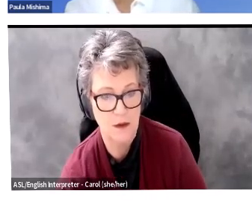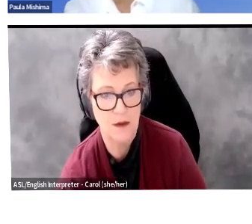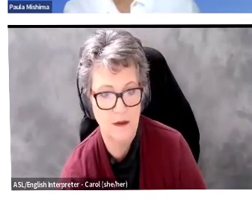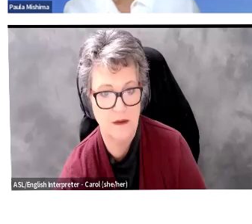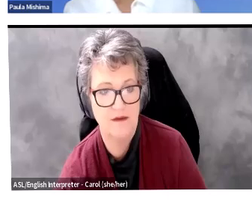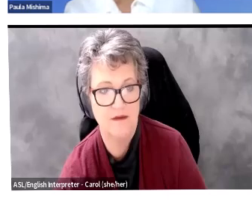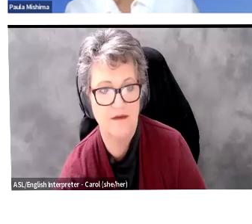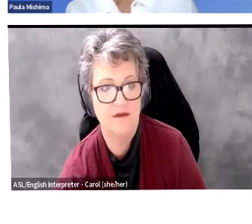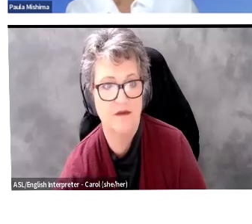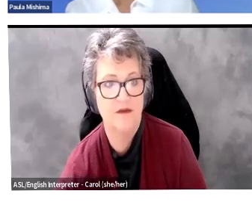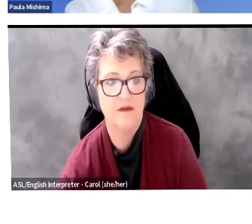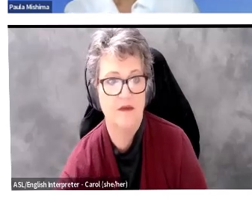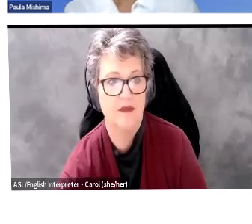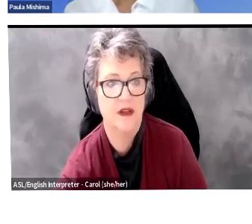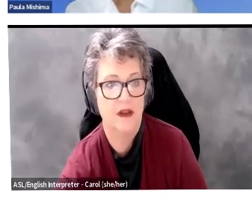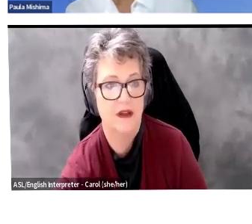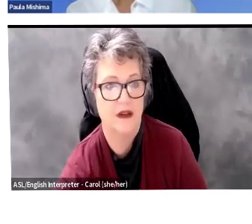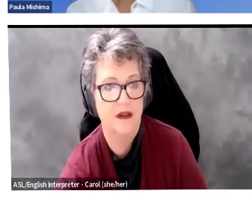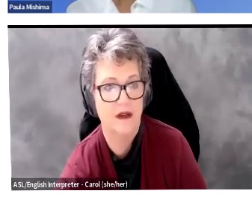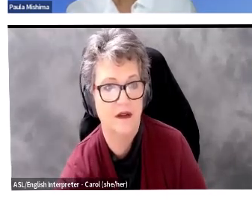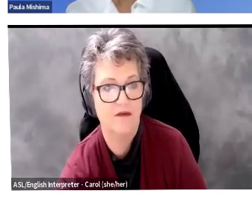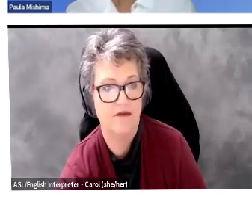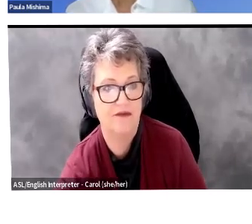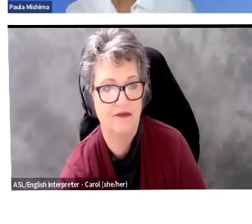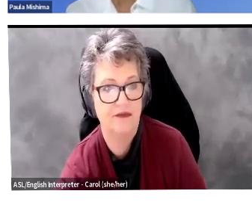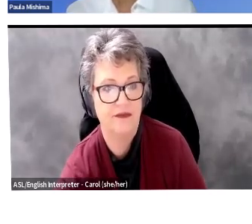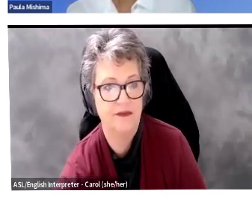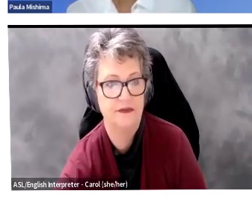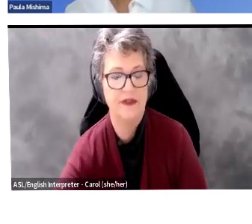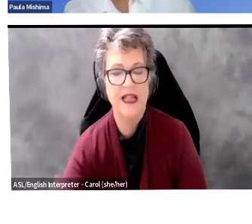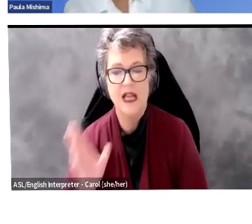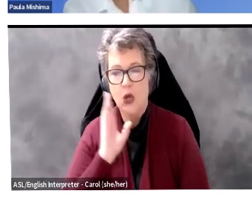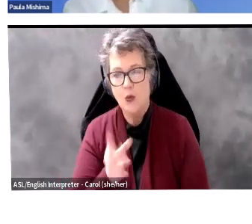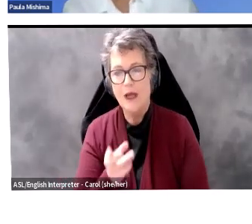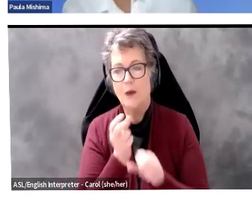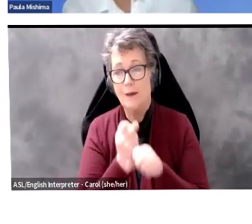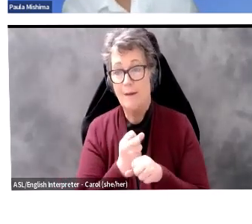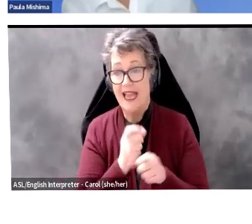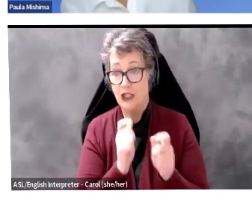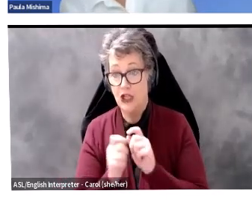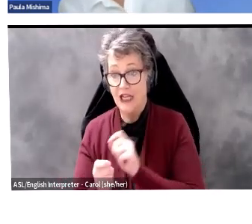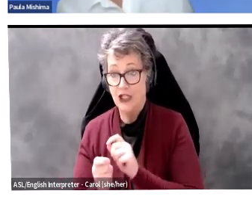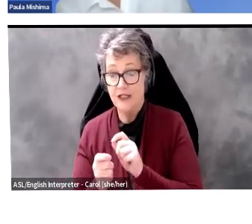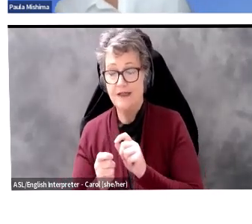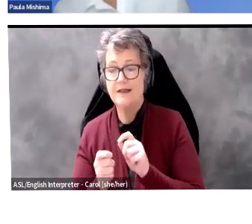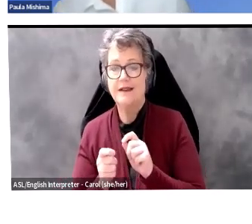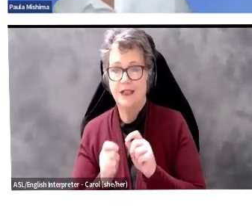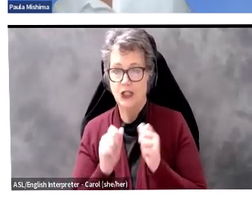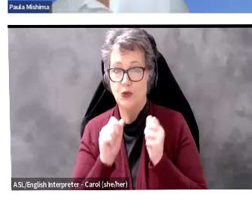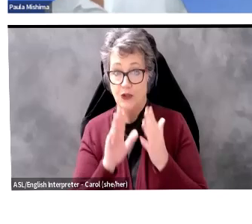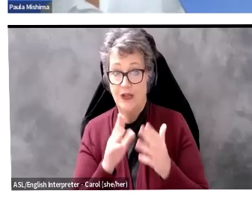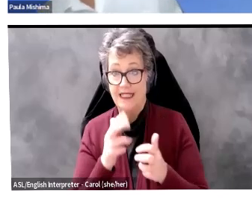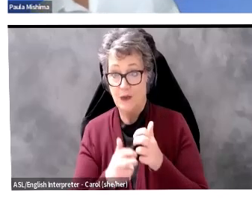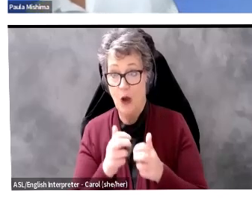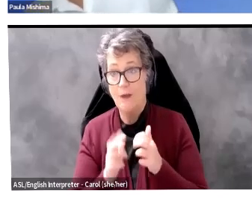We are going to make some changes to address these problems, and hopefully these are positive changes for you all. So what